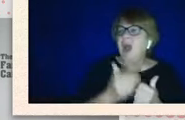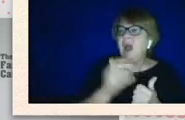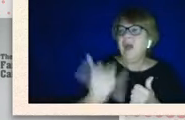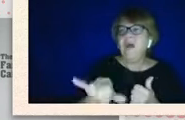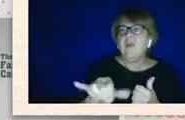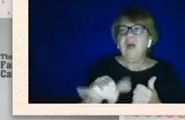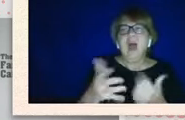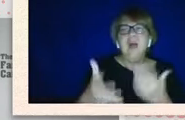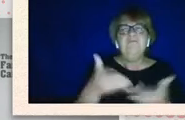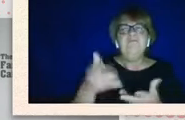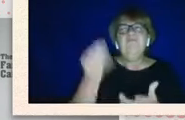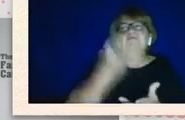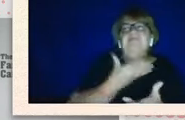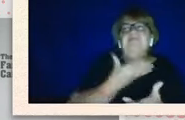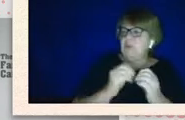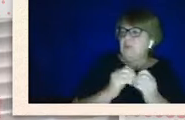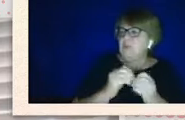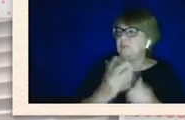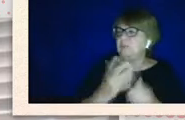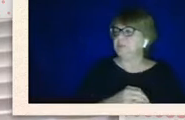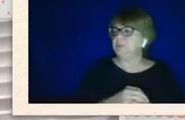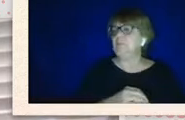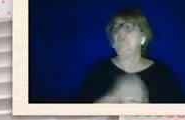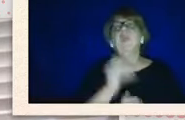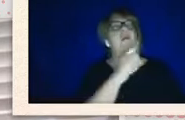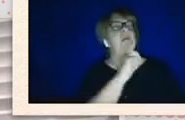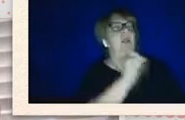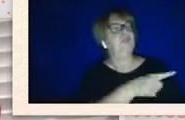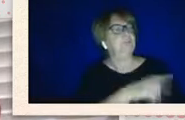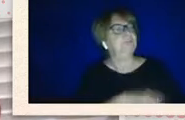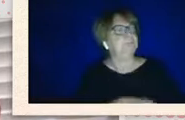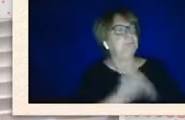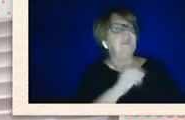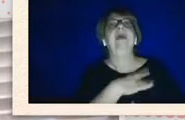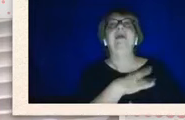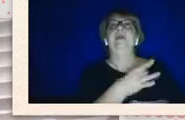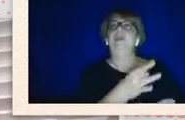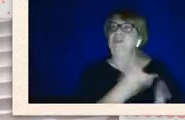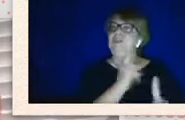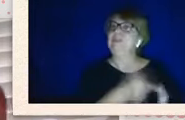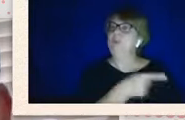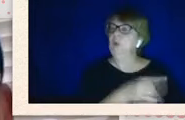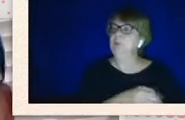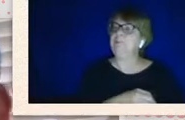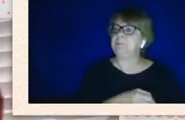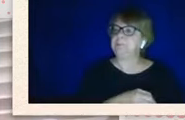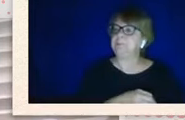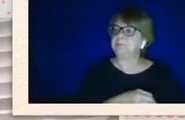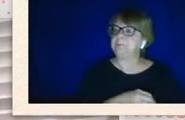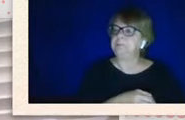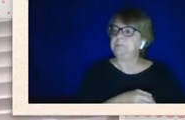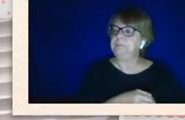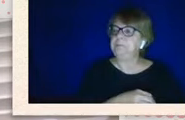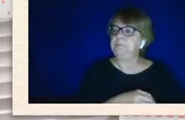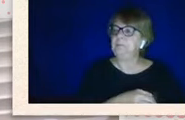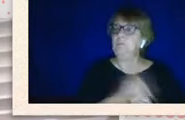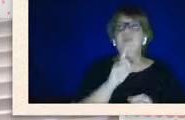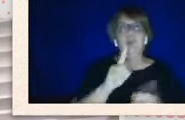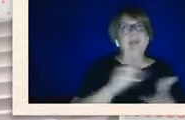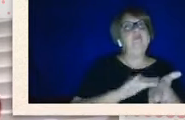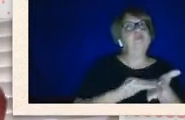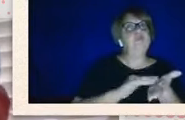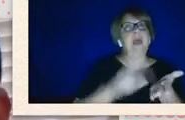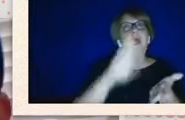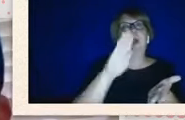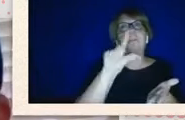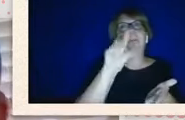that. Sure, Joe. Actually, this is a really interesting point. So there is Braille balloting in other states.